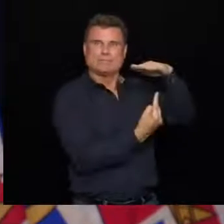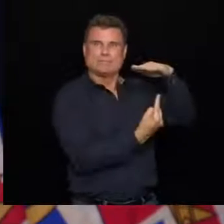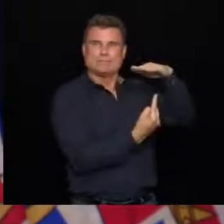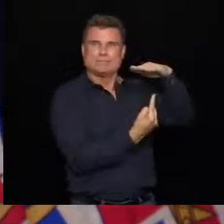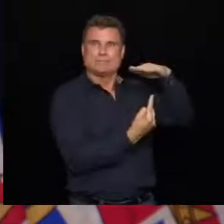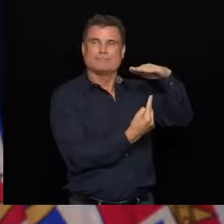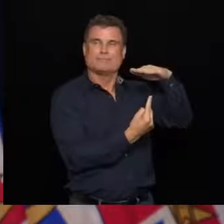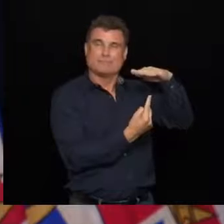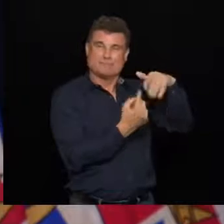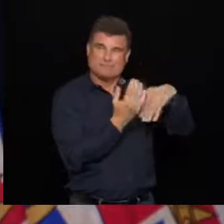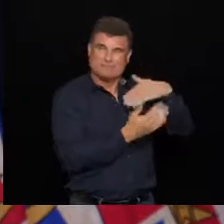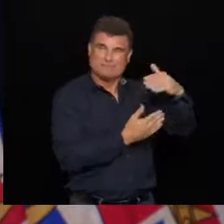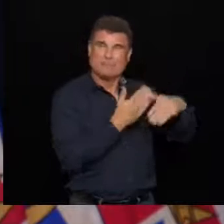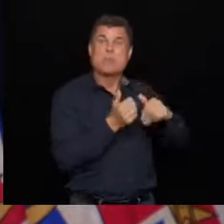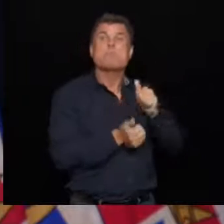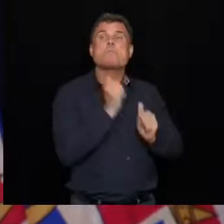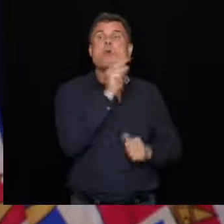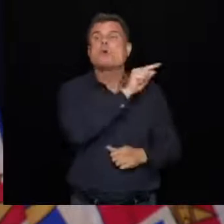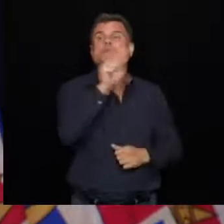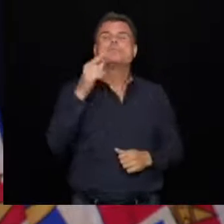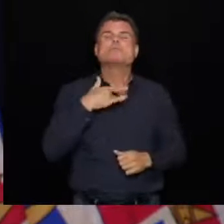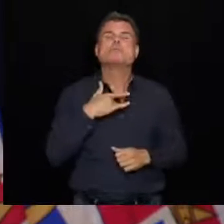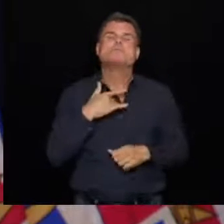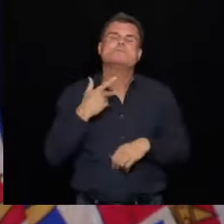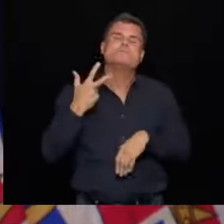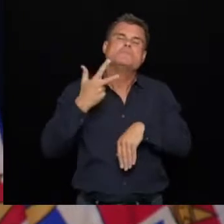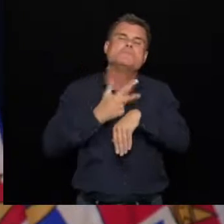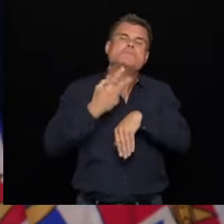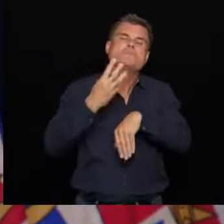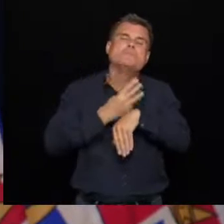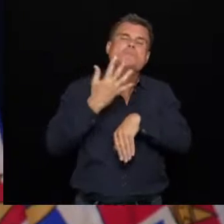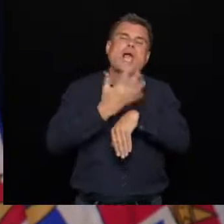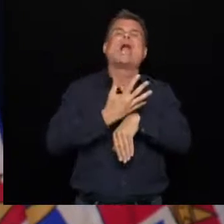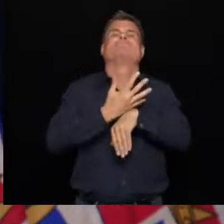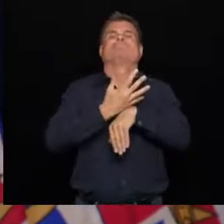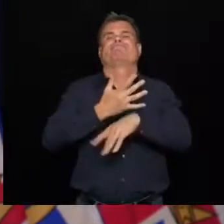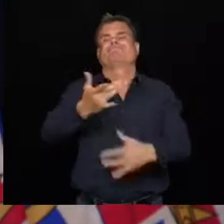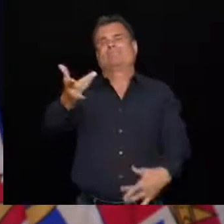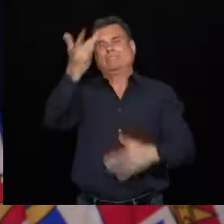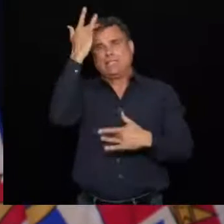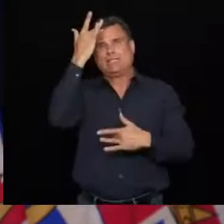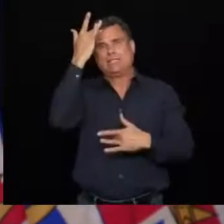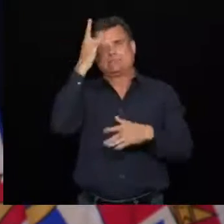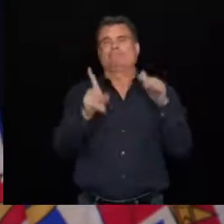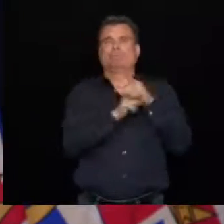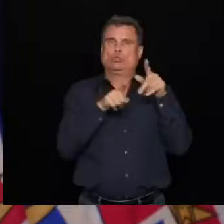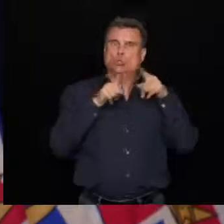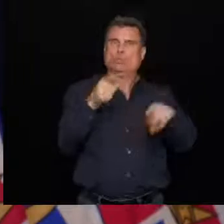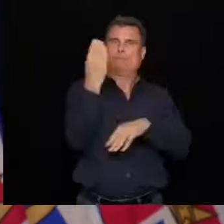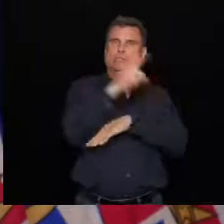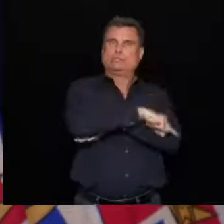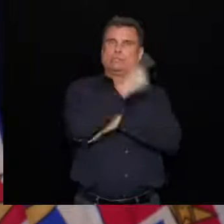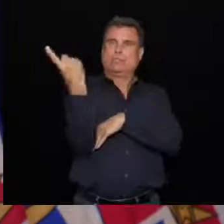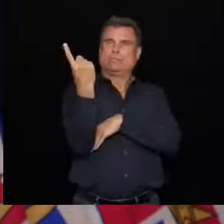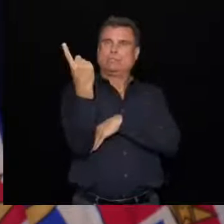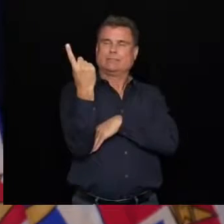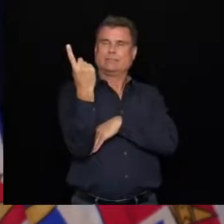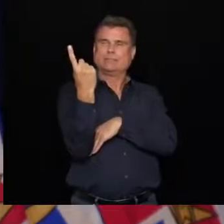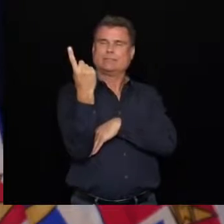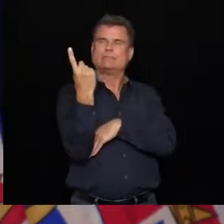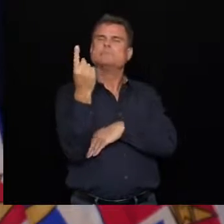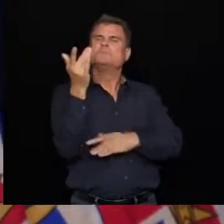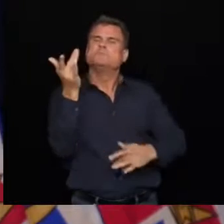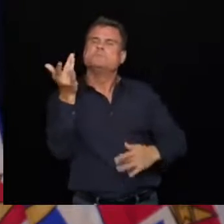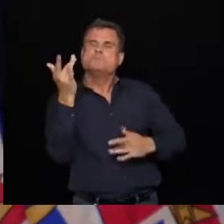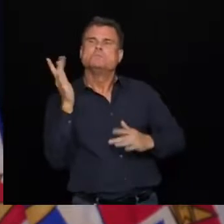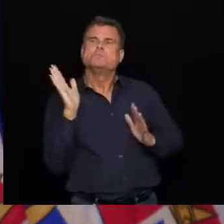7, so even if they have very mild symptoms, they will need to be tested within that period of time. If they make it to 14